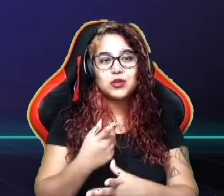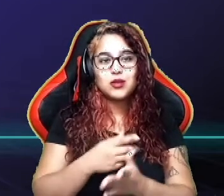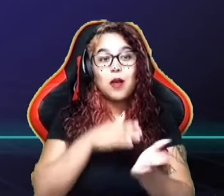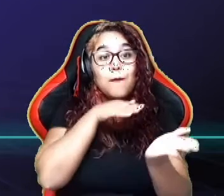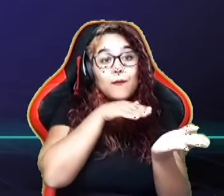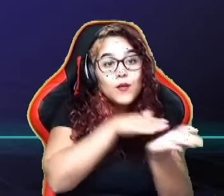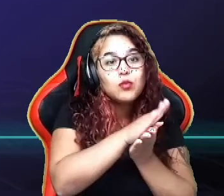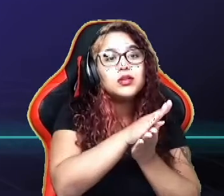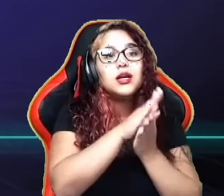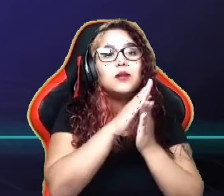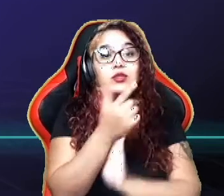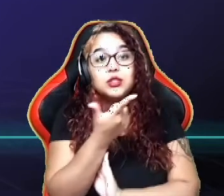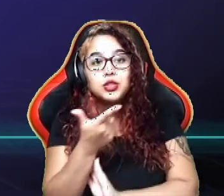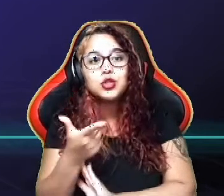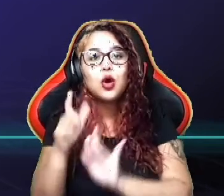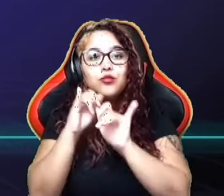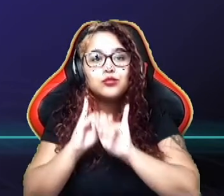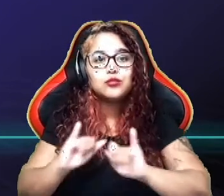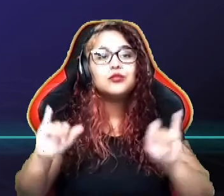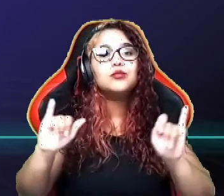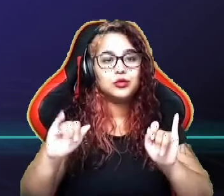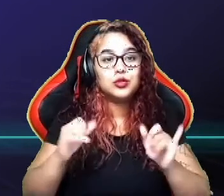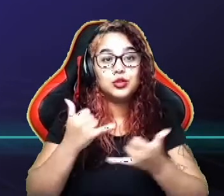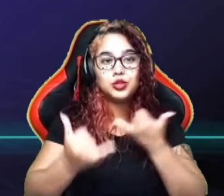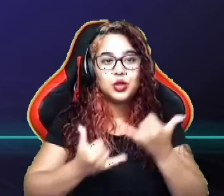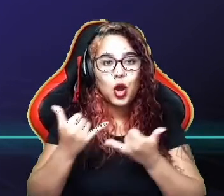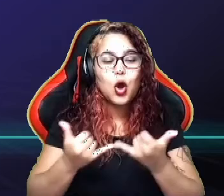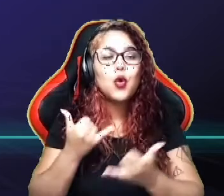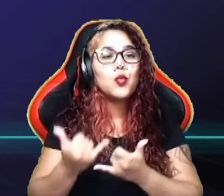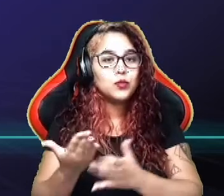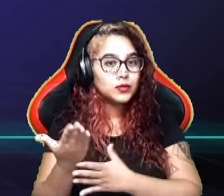And we publish and relaunch classic games.